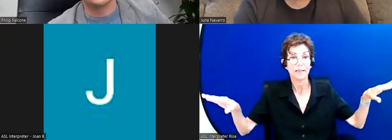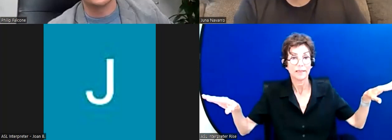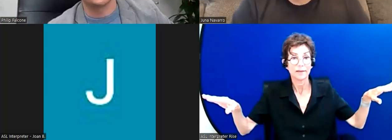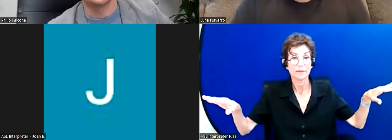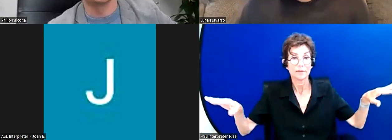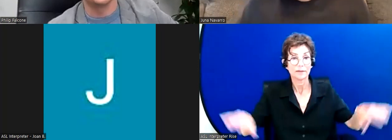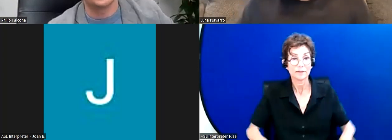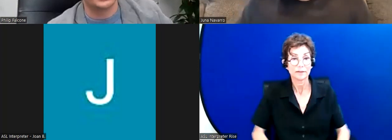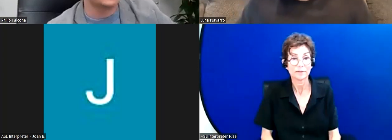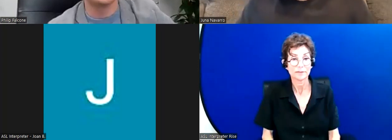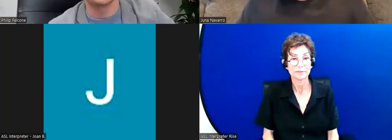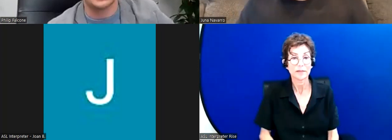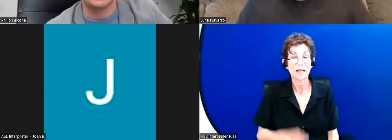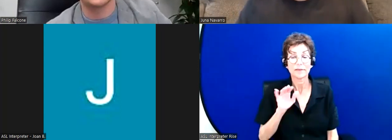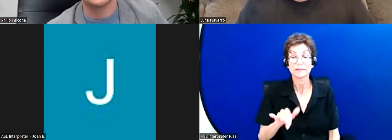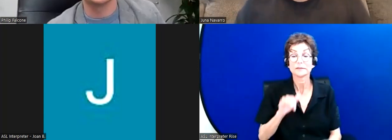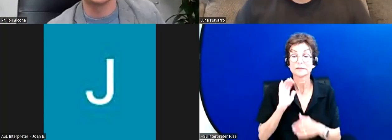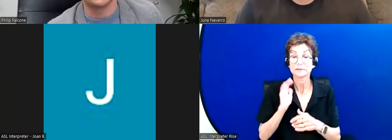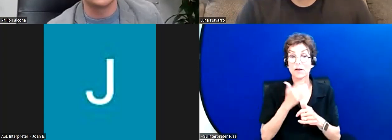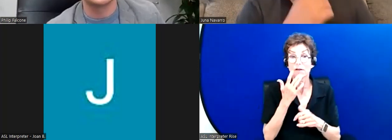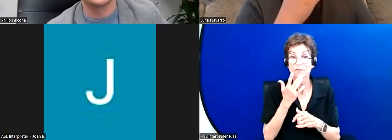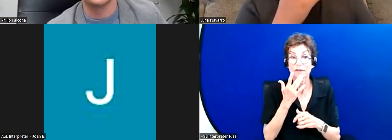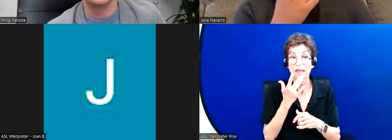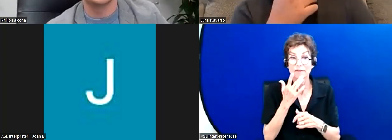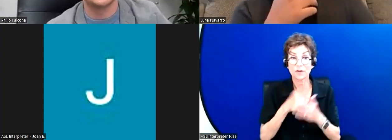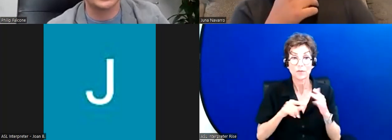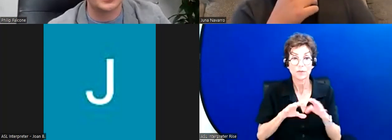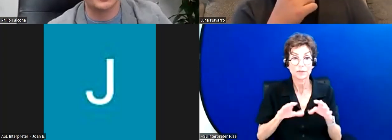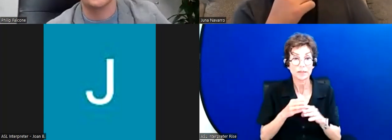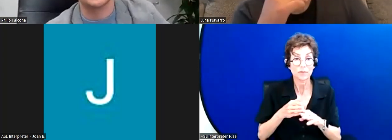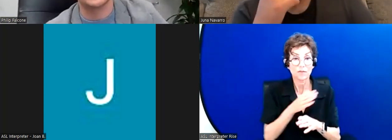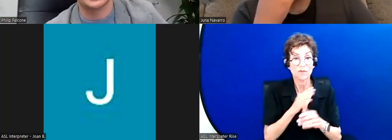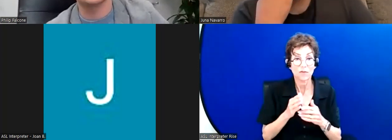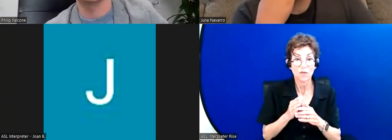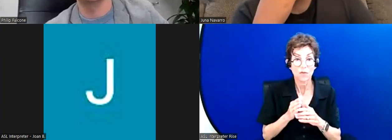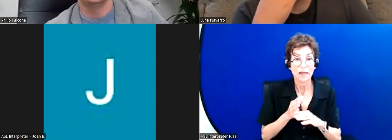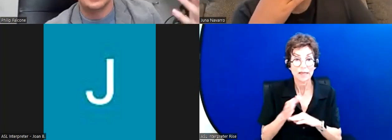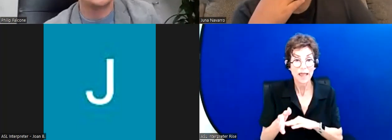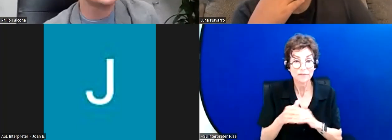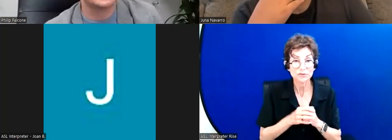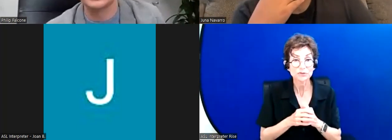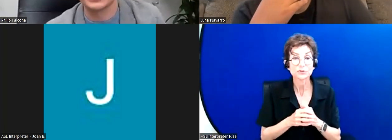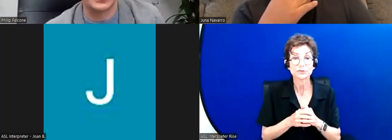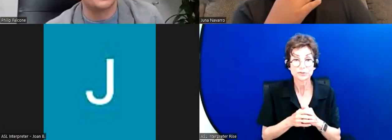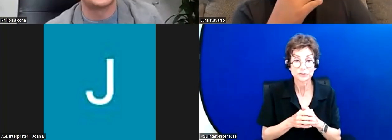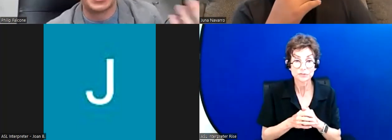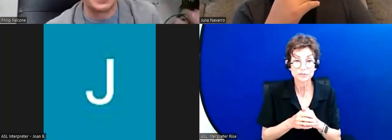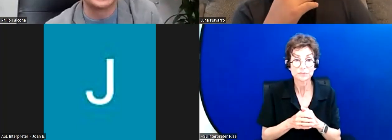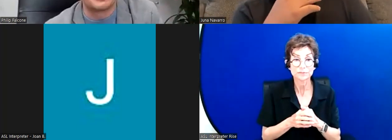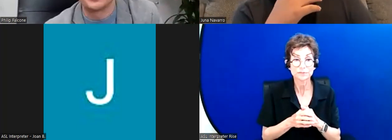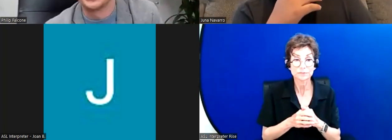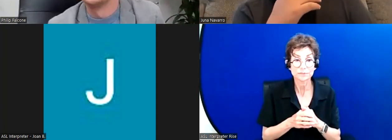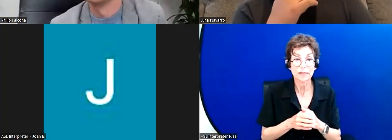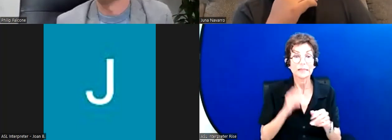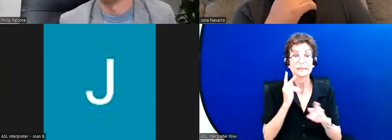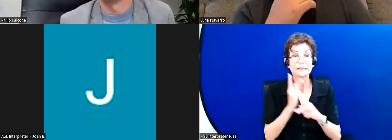that we did, or the largest ones, the before and afters of these walls, of what it looked like before, what it looked like after. Help us keep this going, chip in